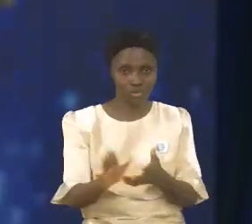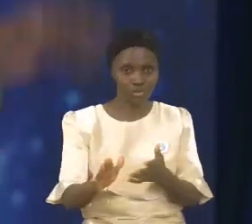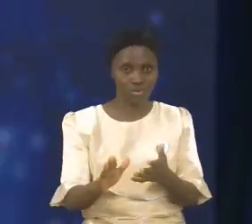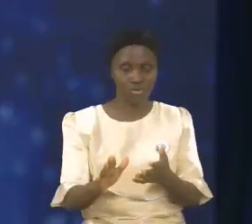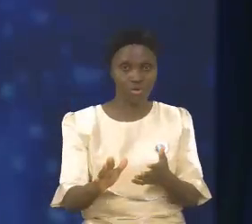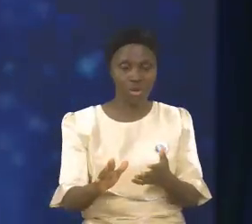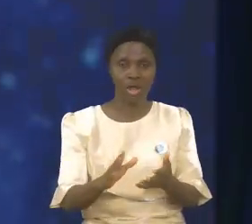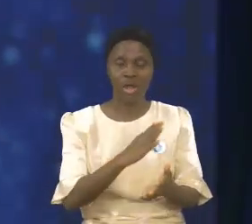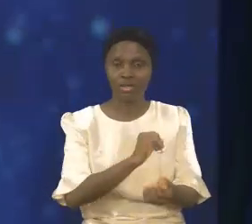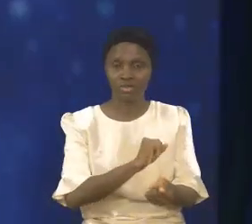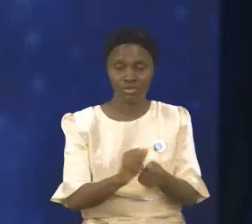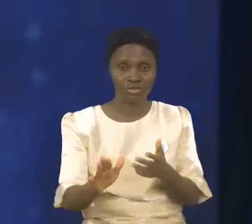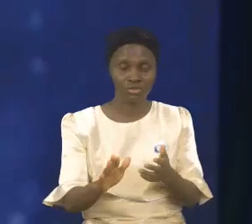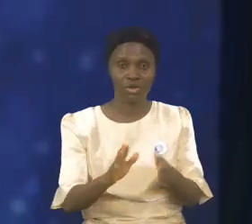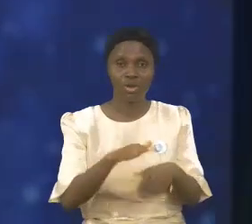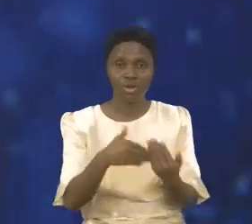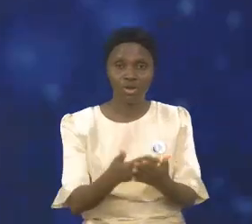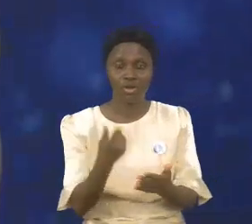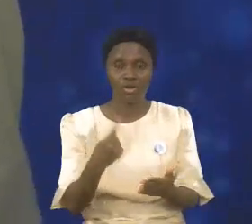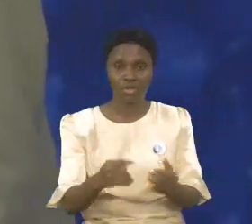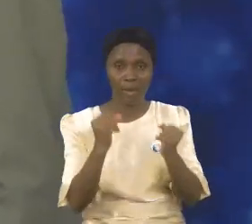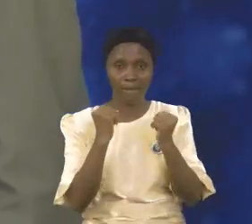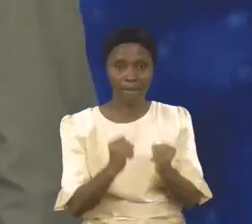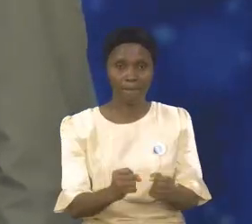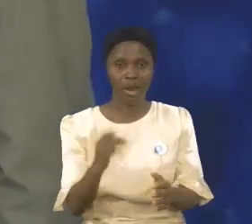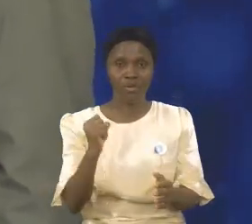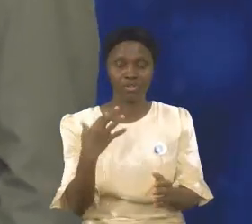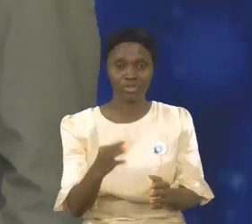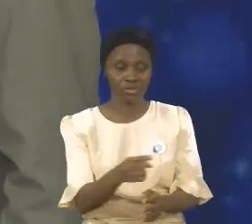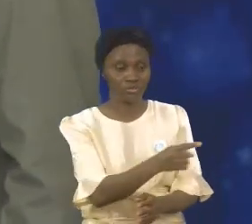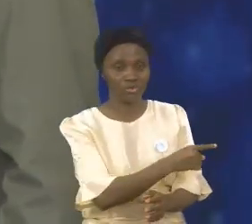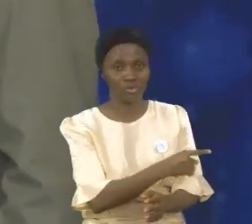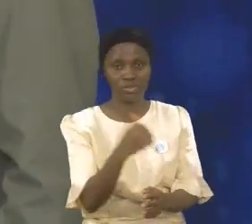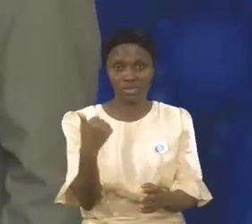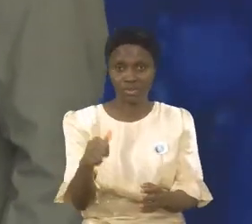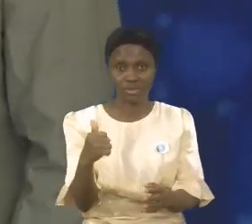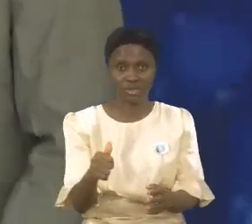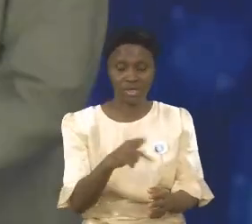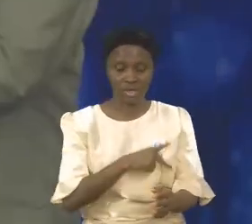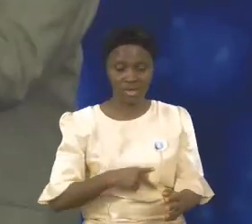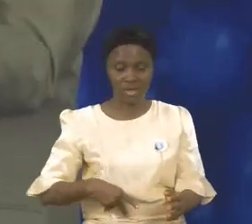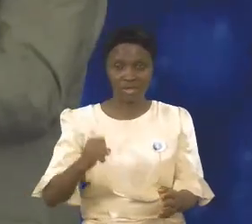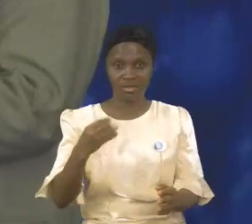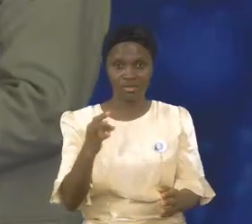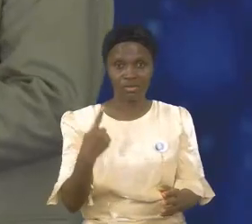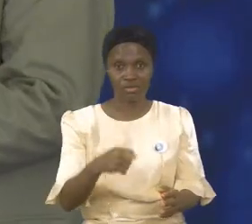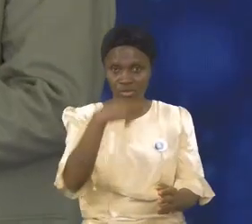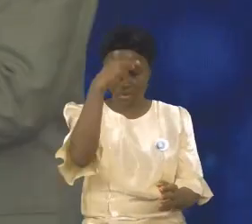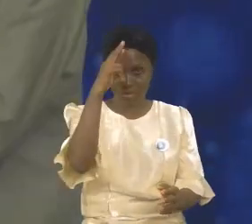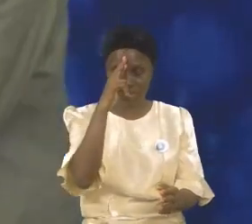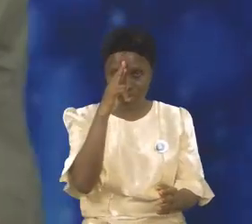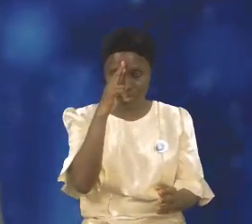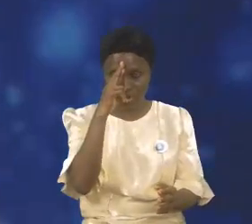and nullify all the power of those 10 kings of the Roman, revised